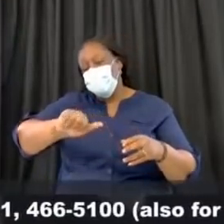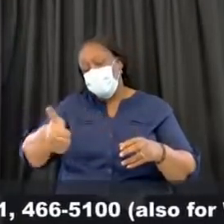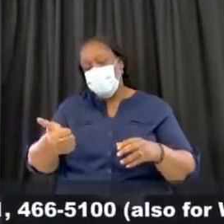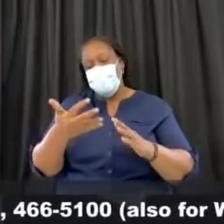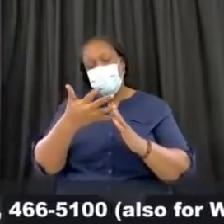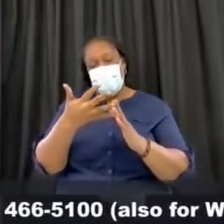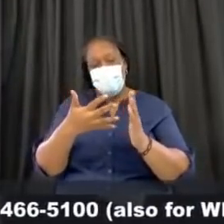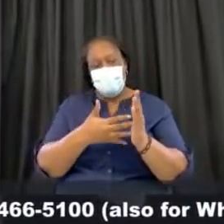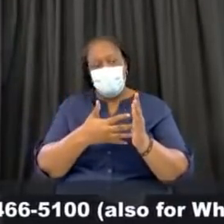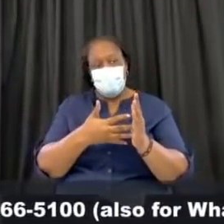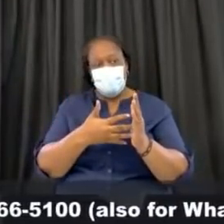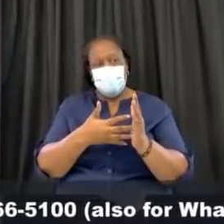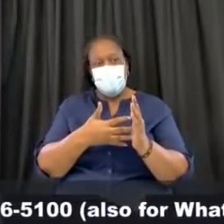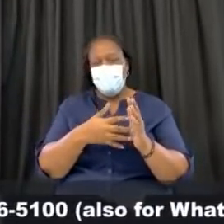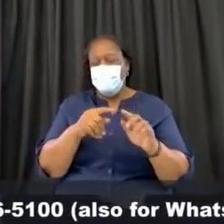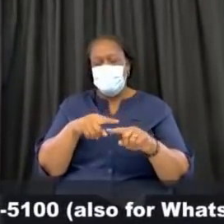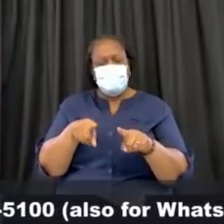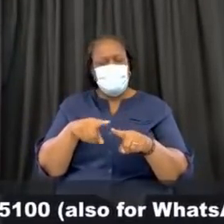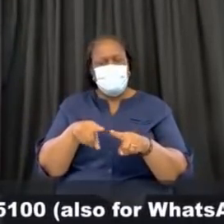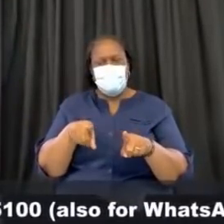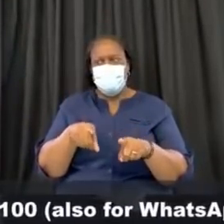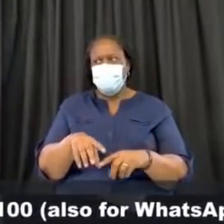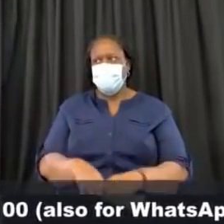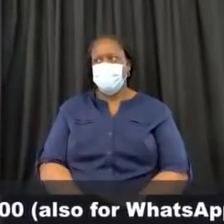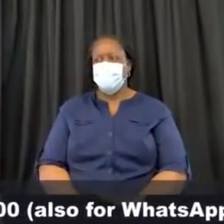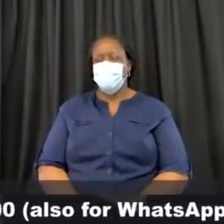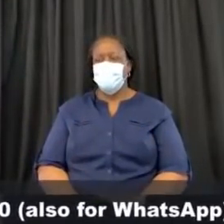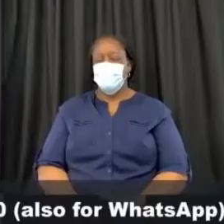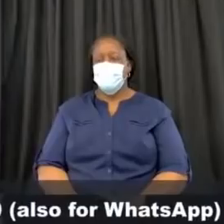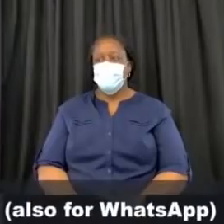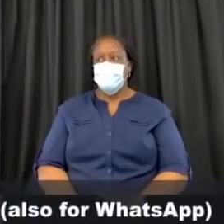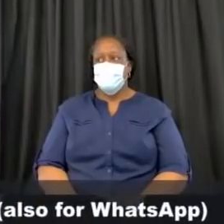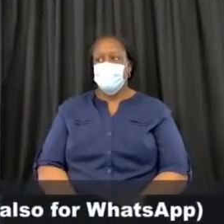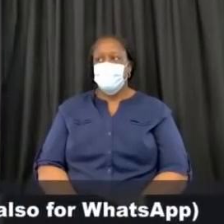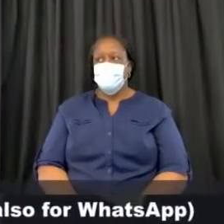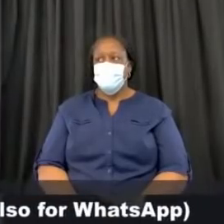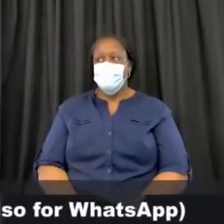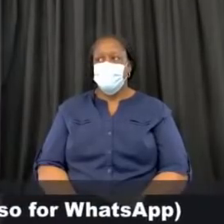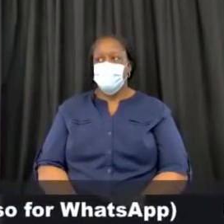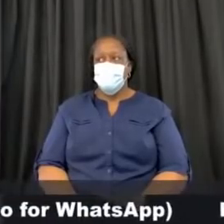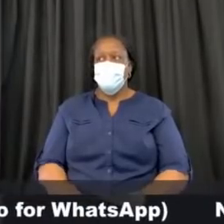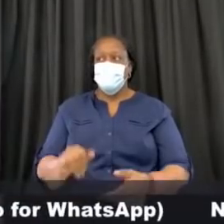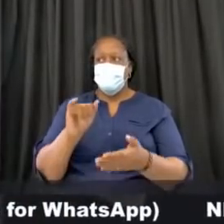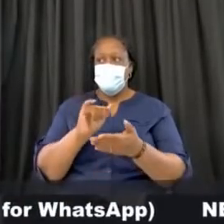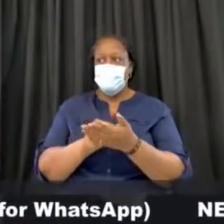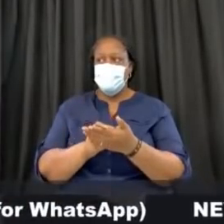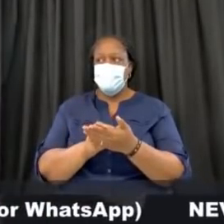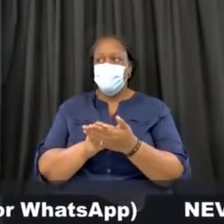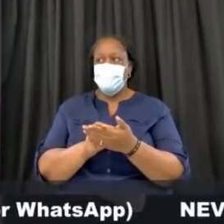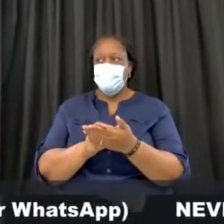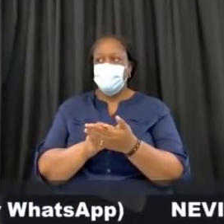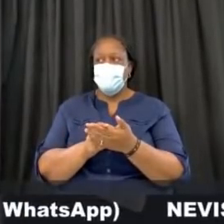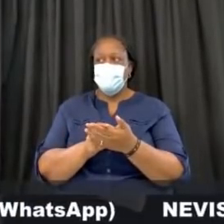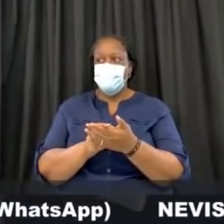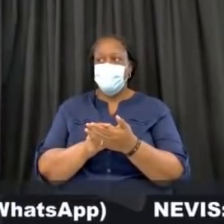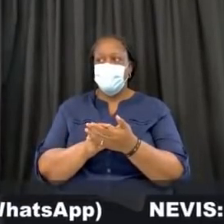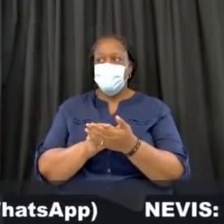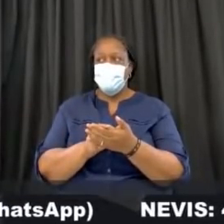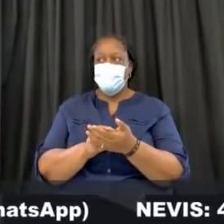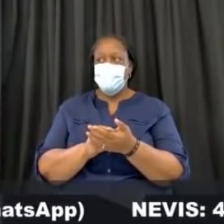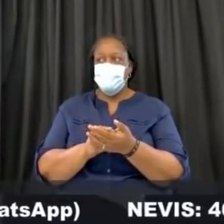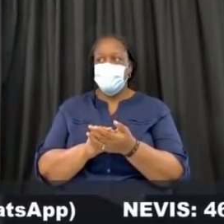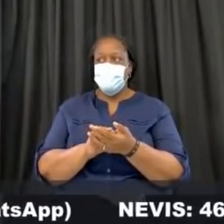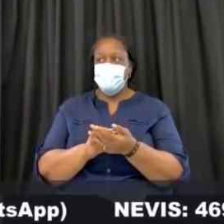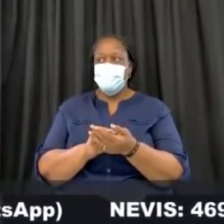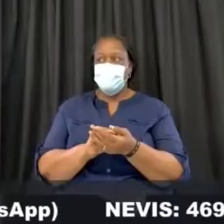completely separate to the rapid antibody test that the former Minister of Health, Wendy